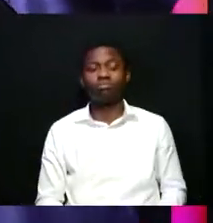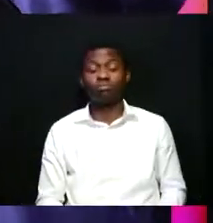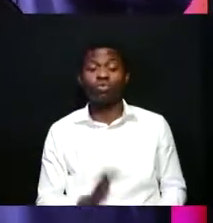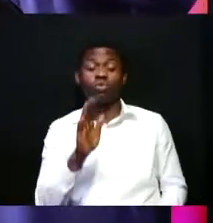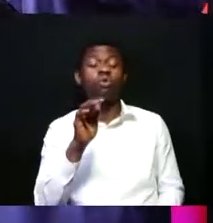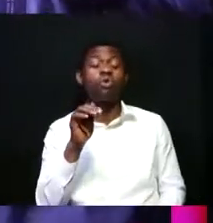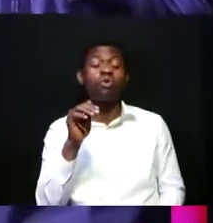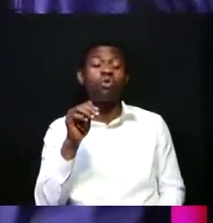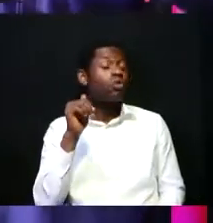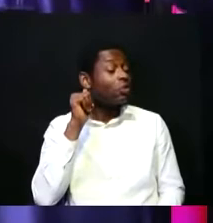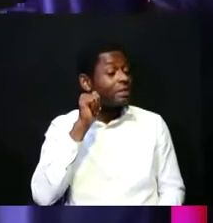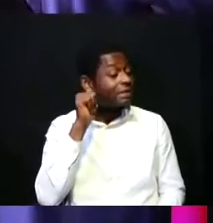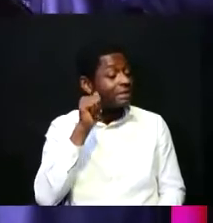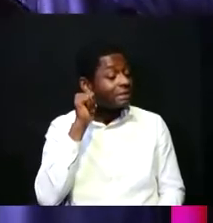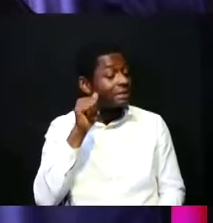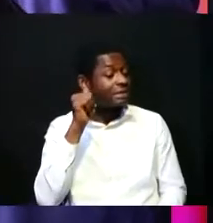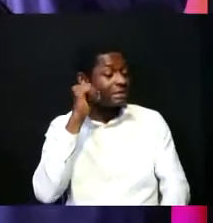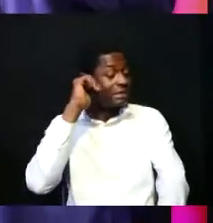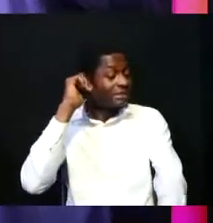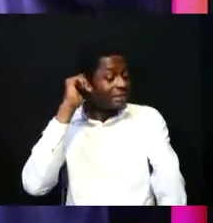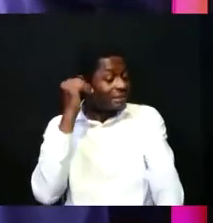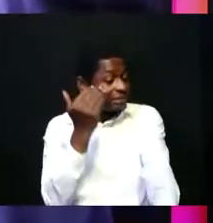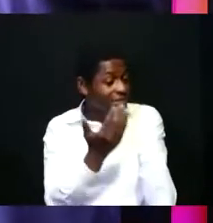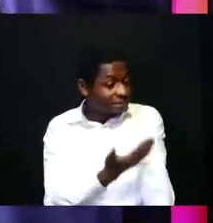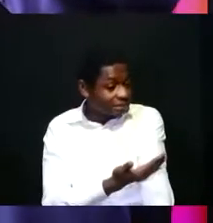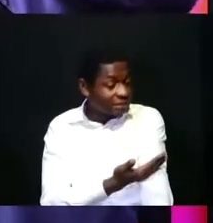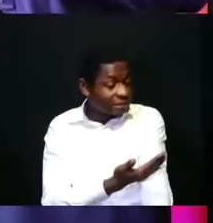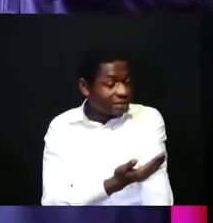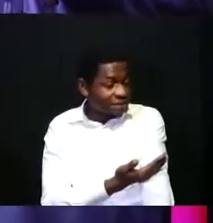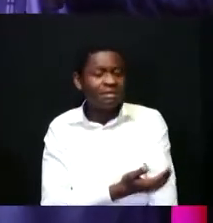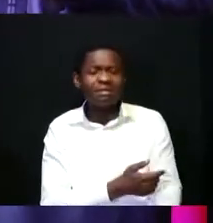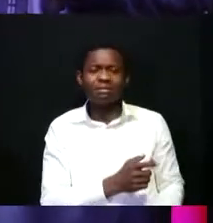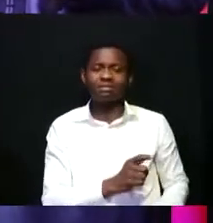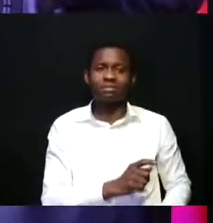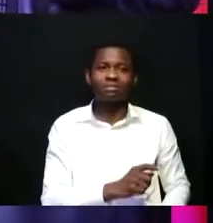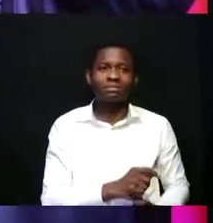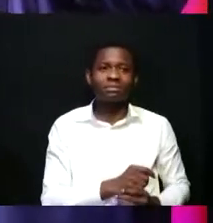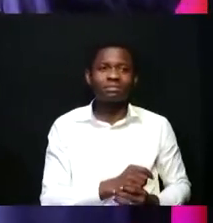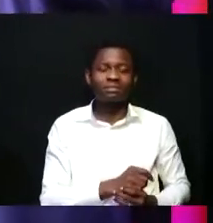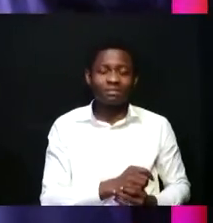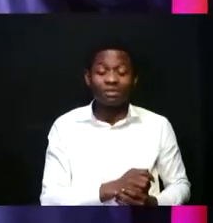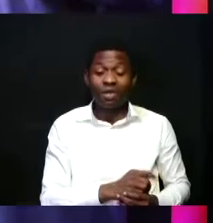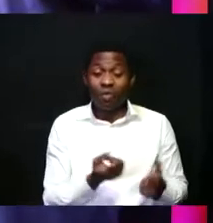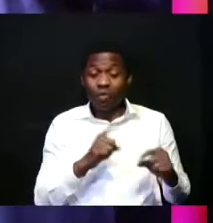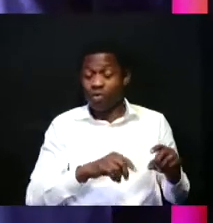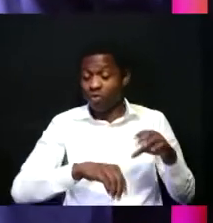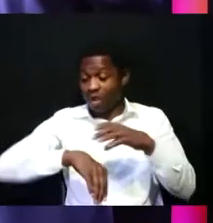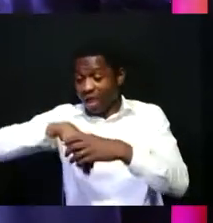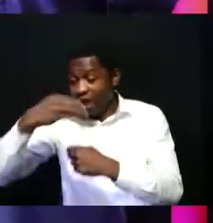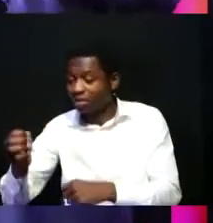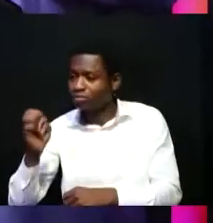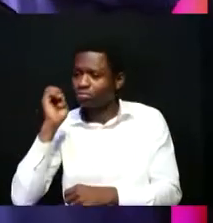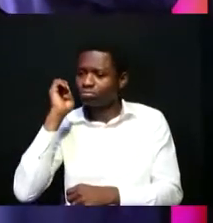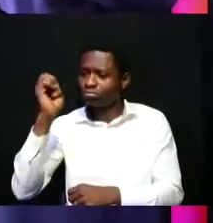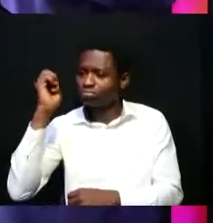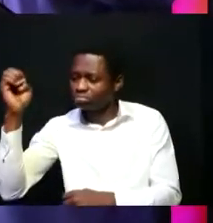from home, when we go out on rally, are you going to look for the same person? So you